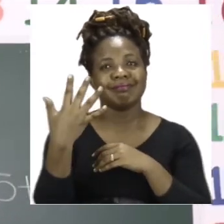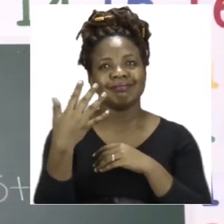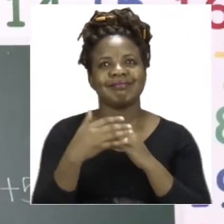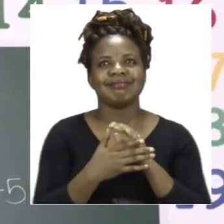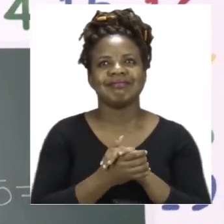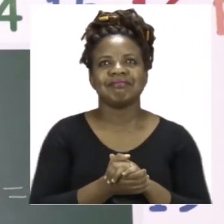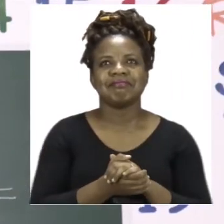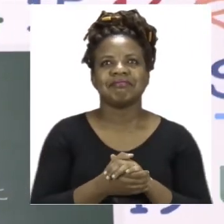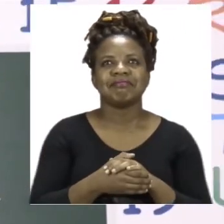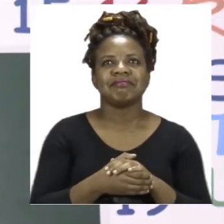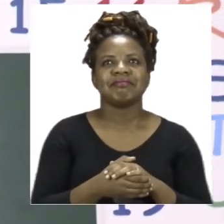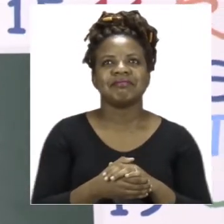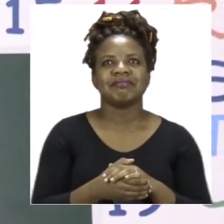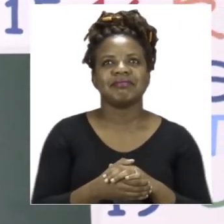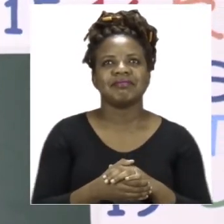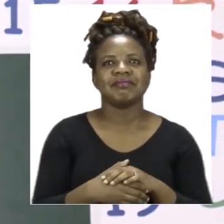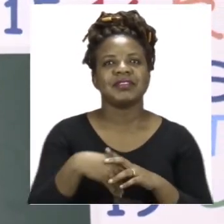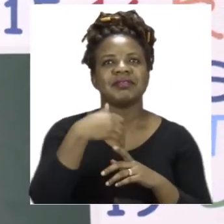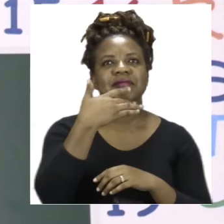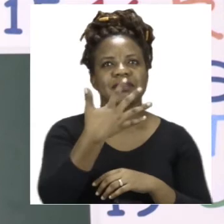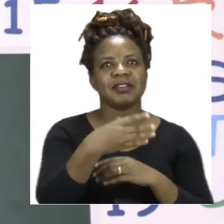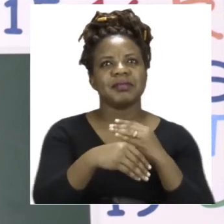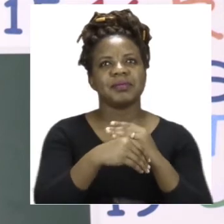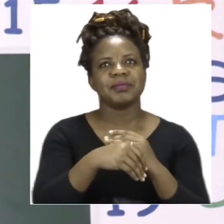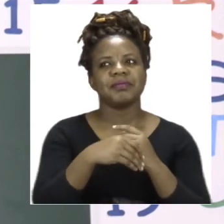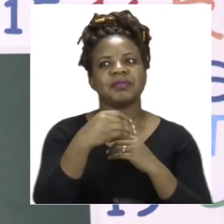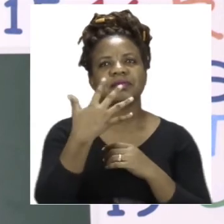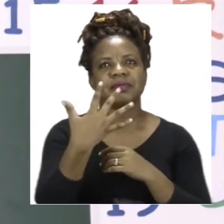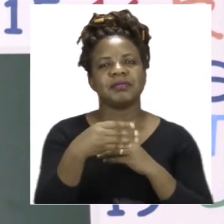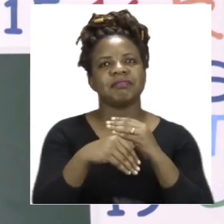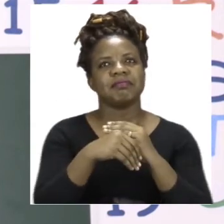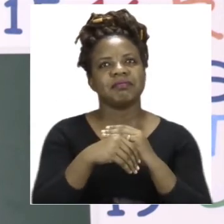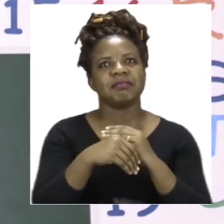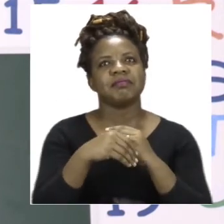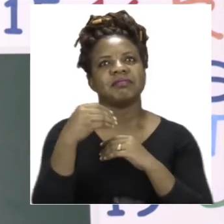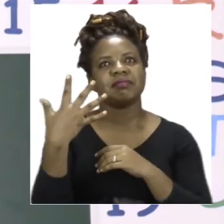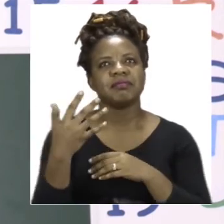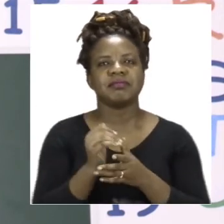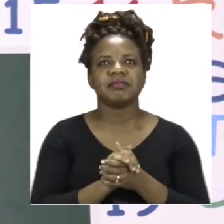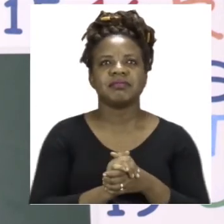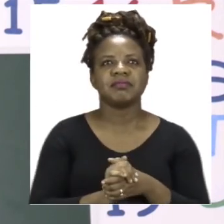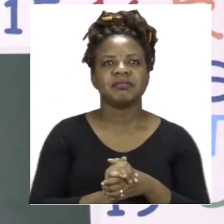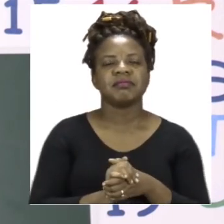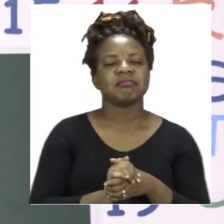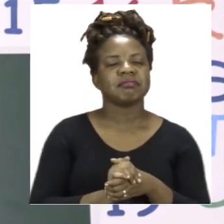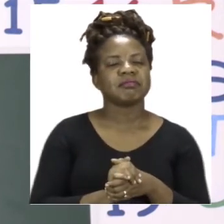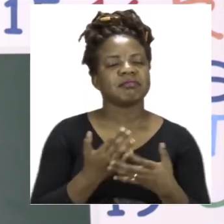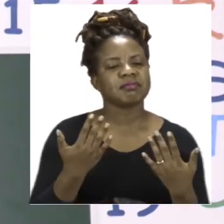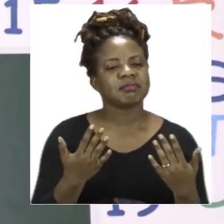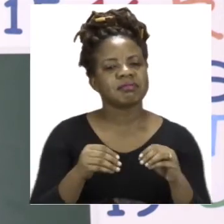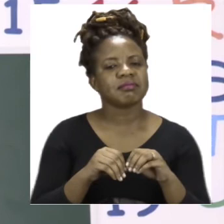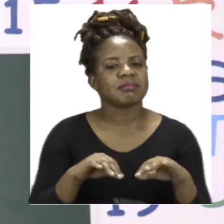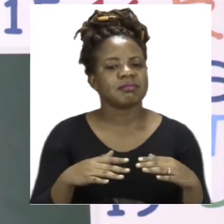5 + 5 + 5. Uh-oh, that's too many fives. How are we going to add 3 fives together? Well, that's very simple. We are going to be